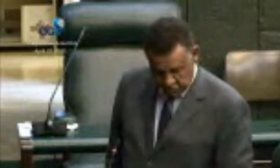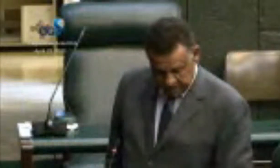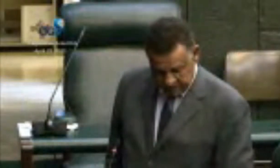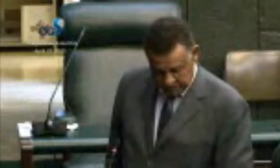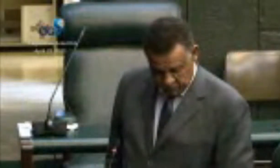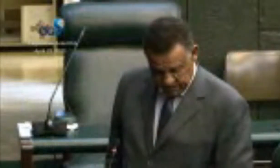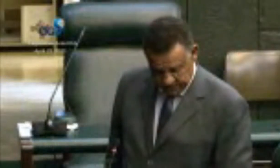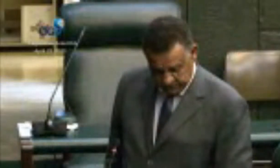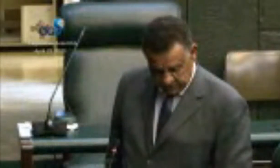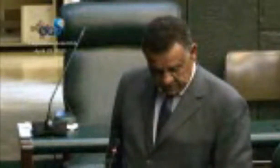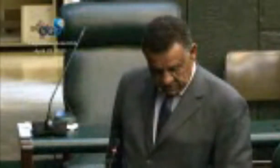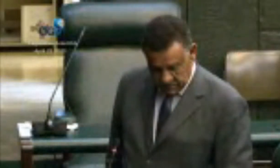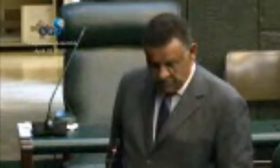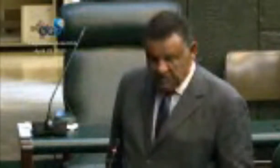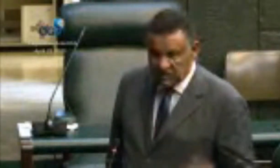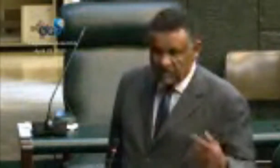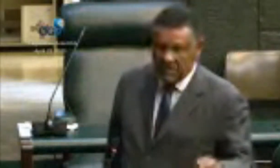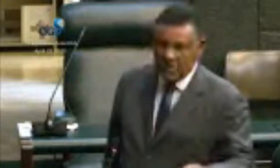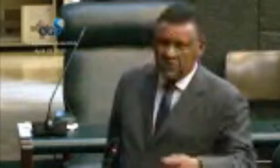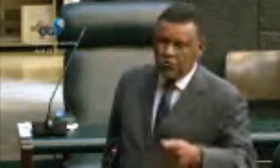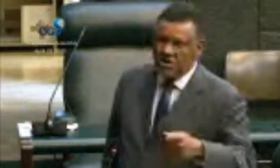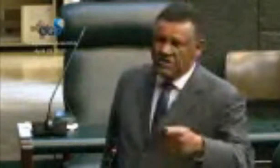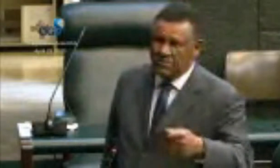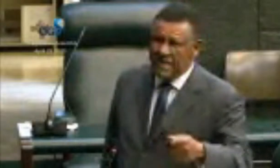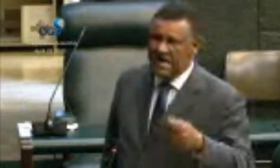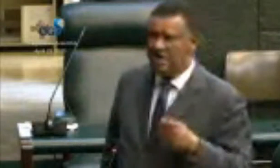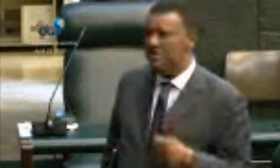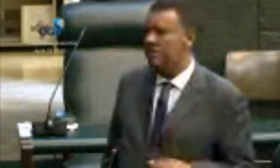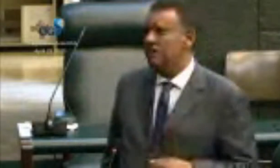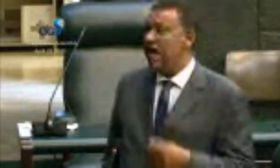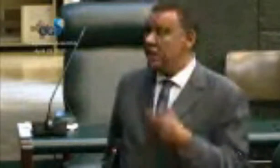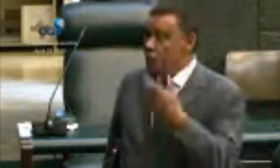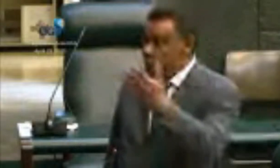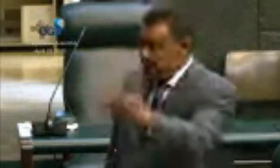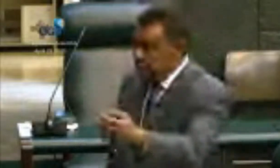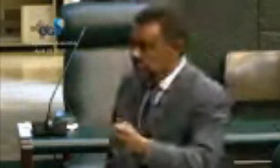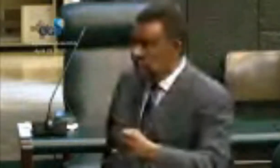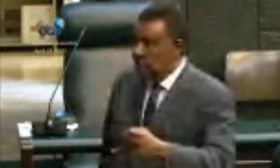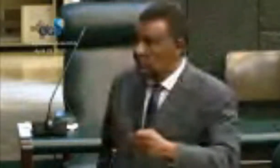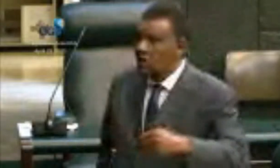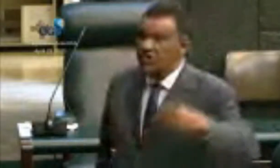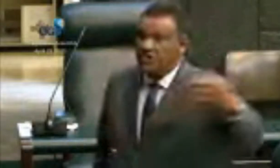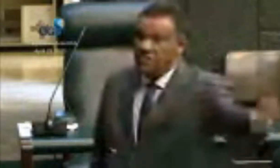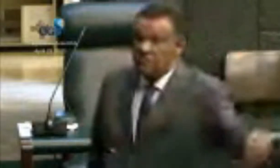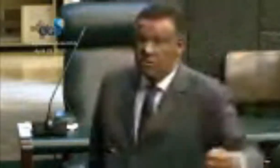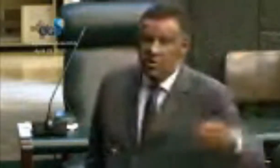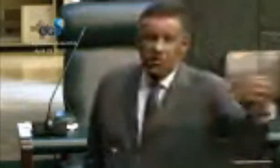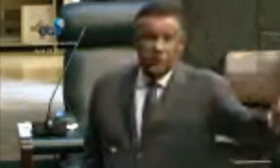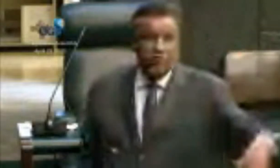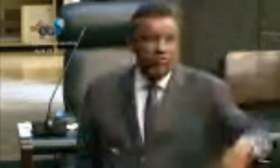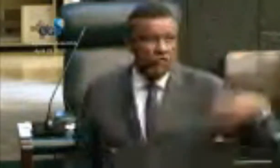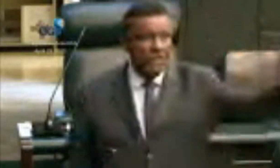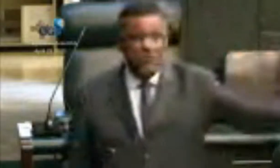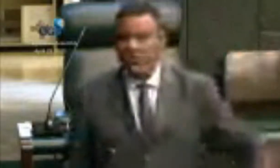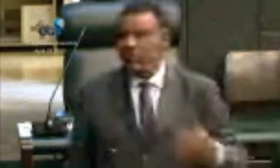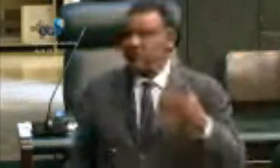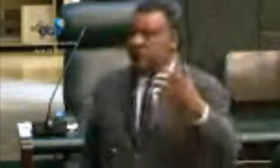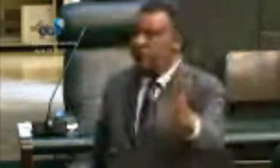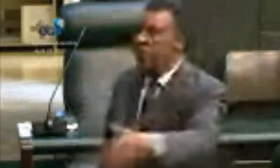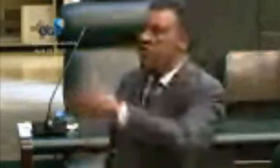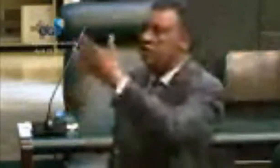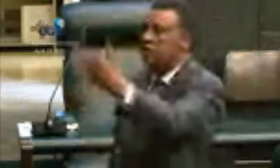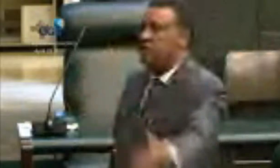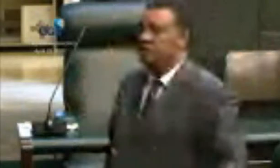the policemen and women, custom, border control, immigration, they're all out there.